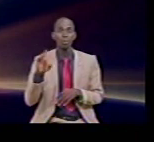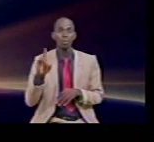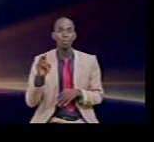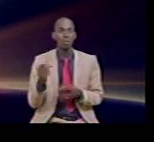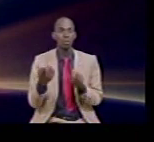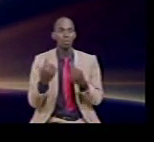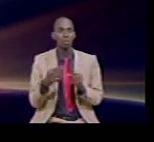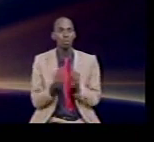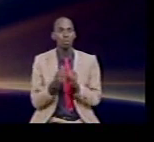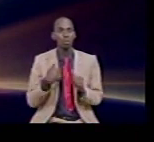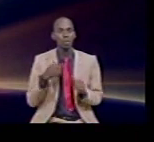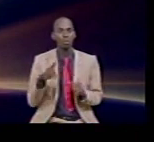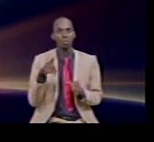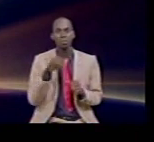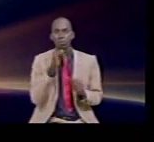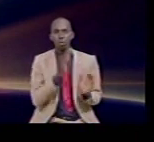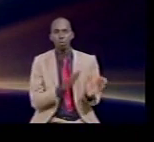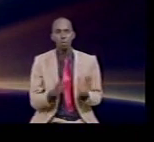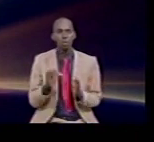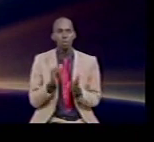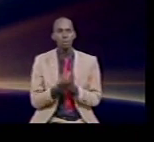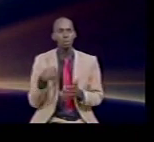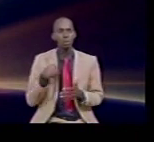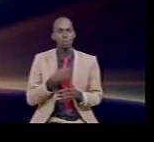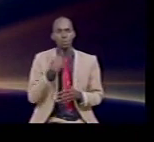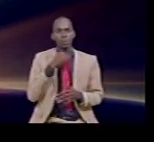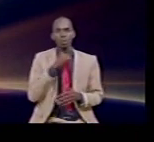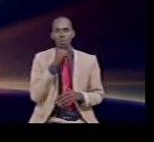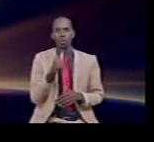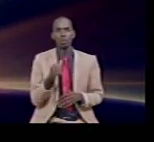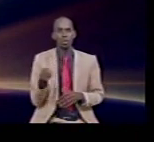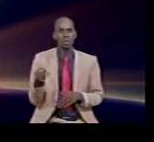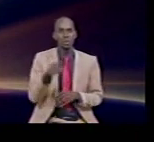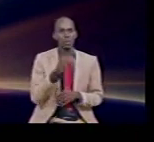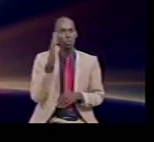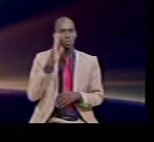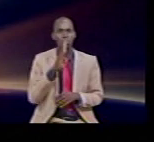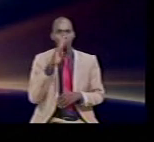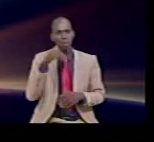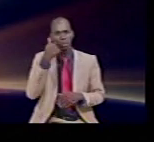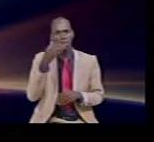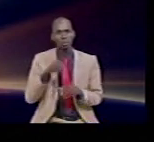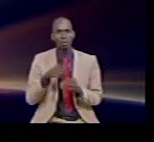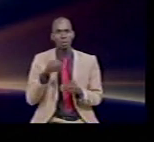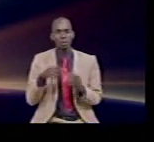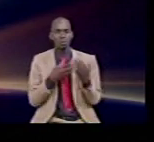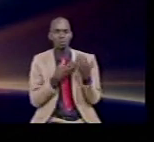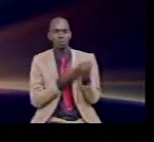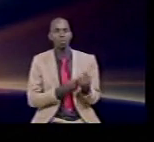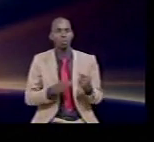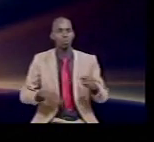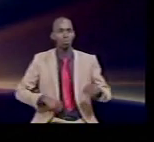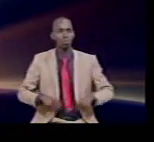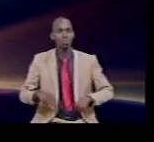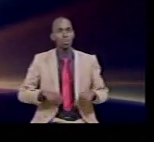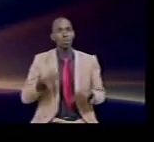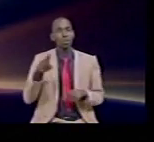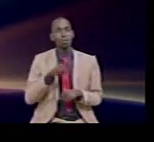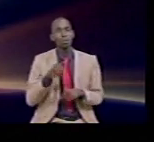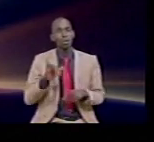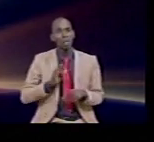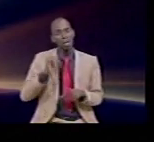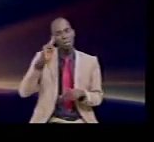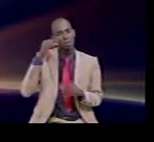we, that we say not ye, should be ashamed in this same confident boasting. Therefore I thought it necessary